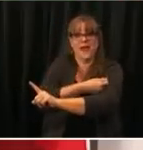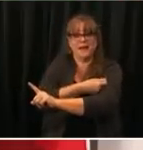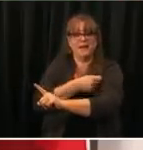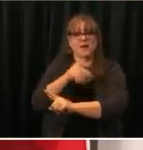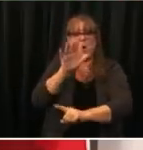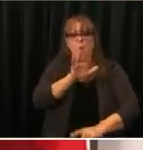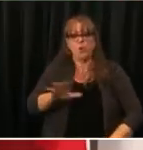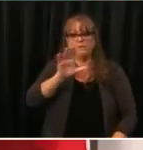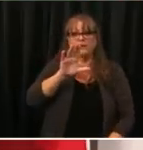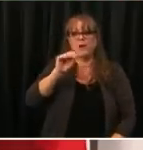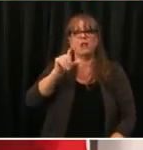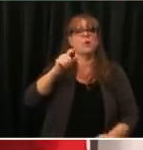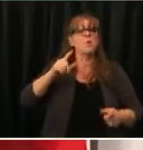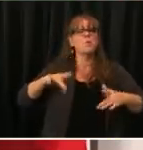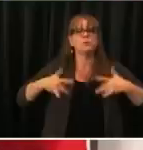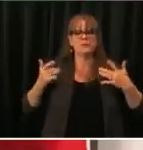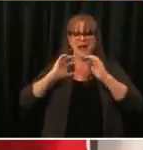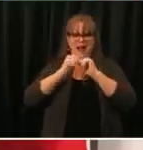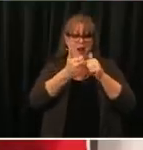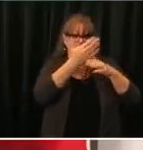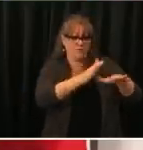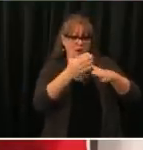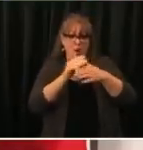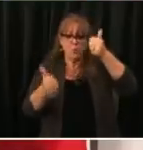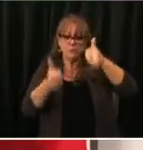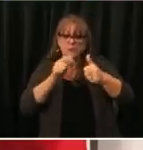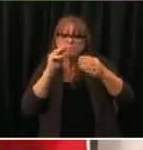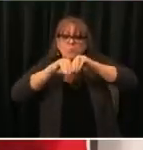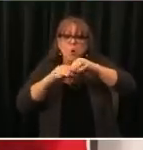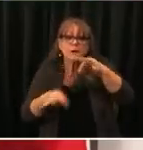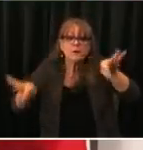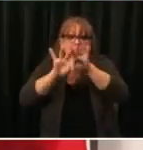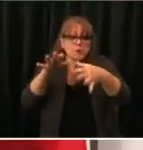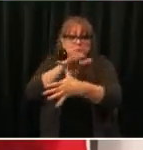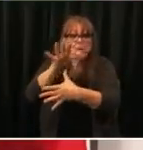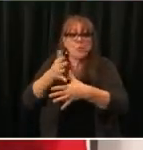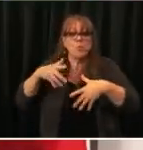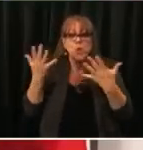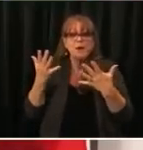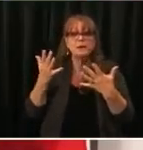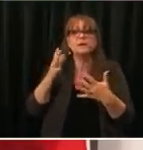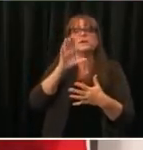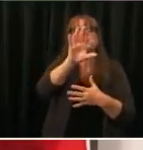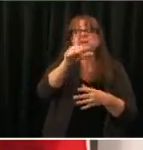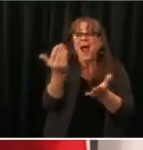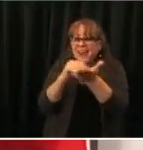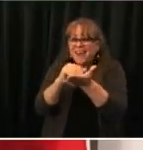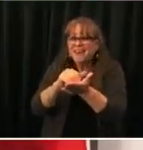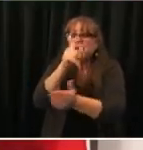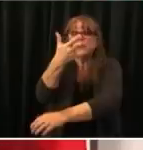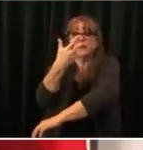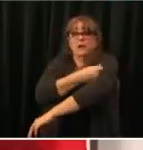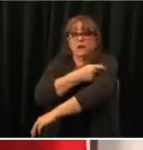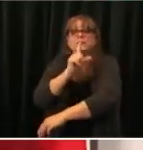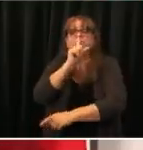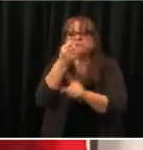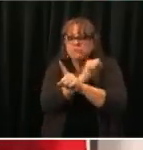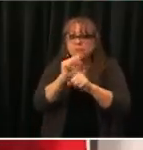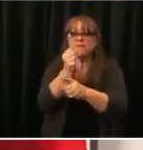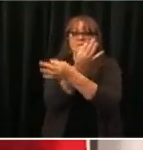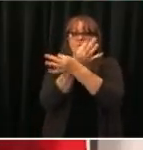prioritization. Everybody will have the chance to get this vaccine, and it is free, but everybody can't get it at once. We'll go into the